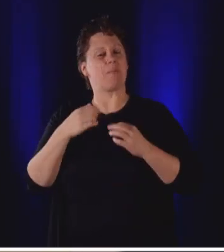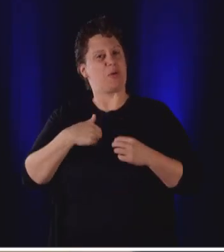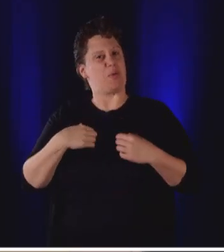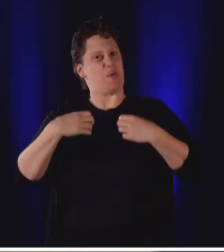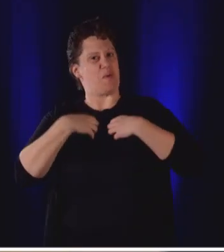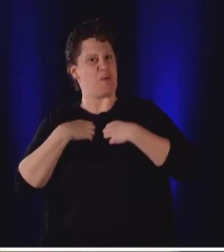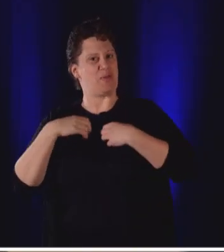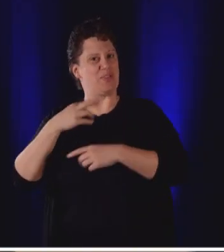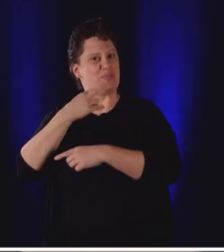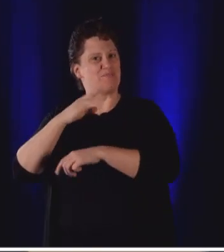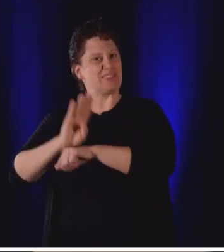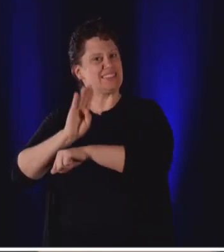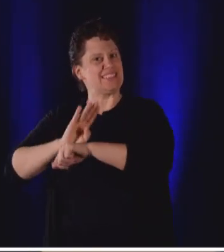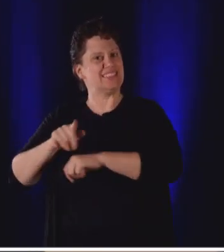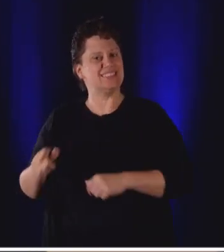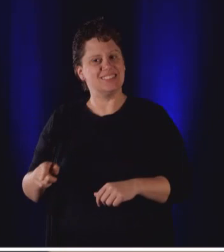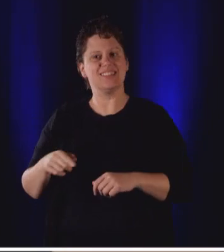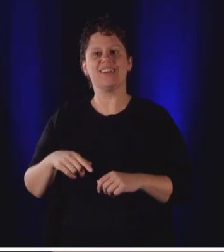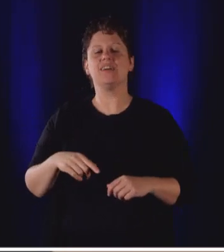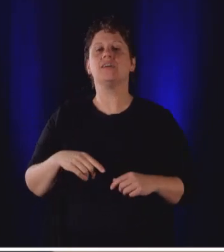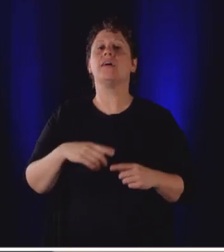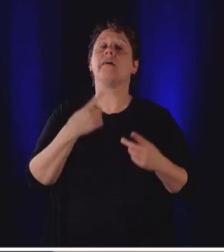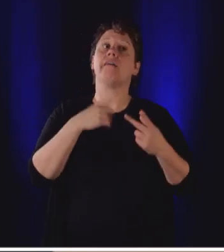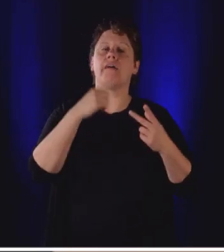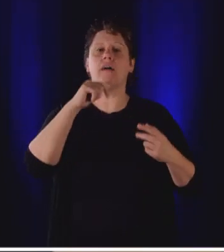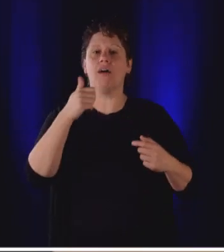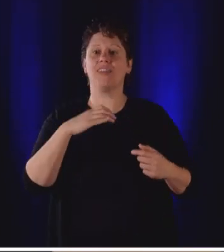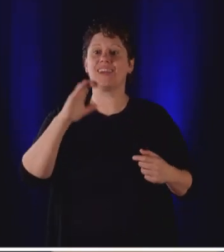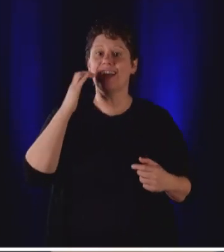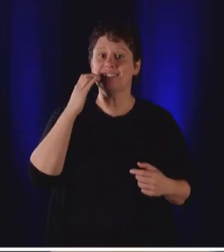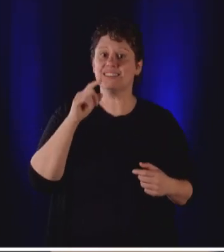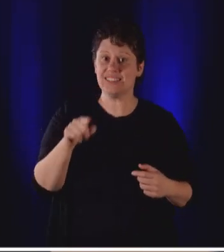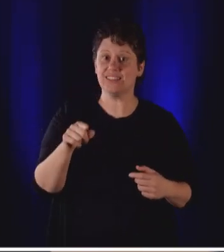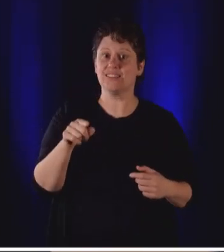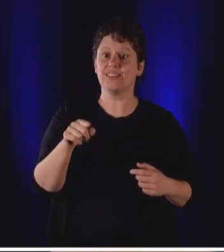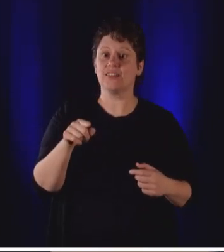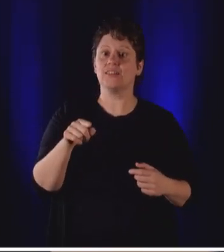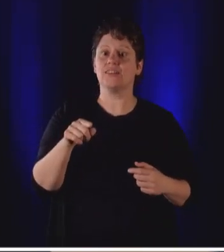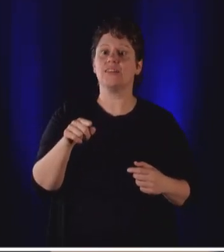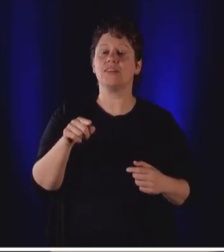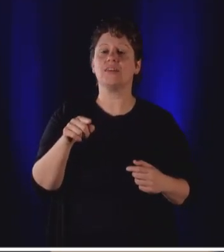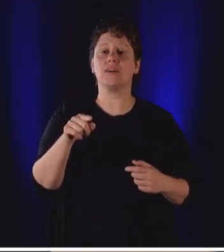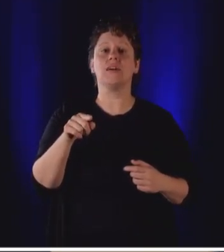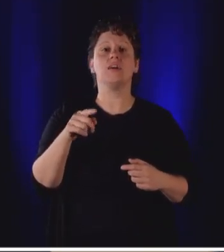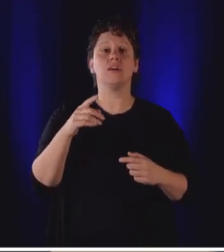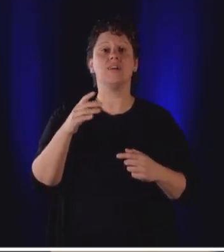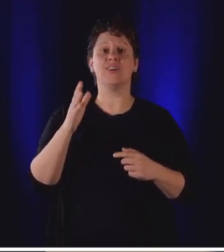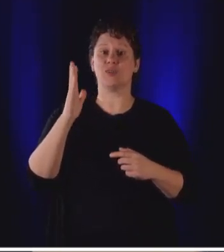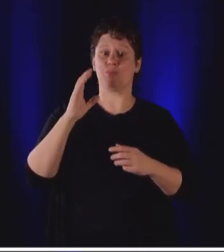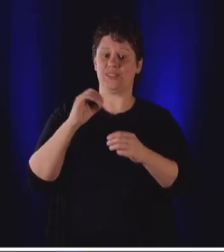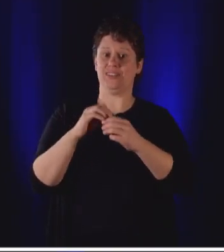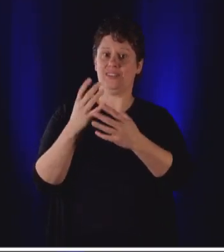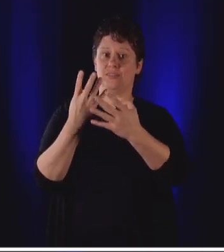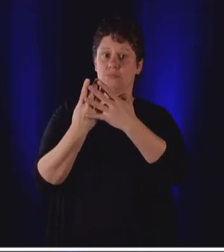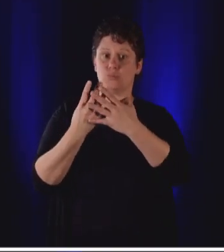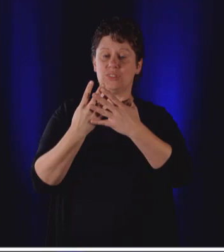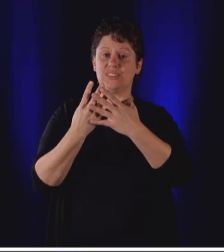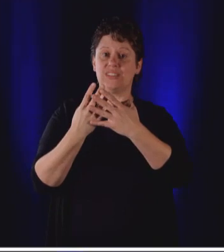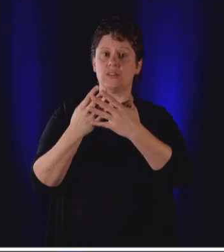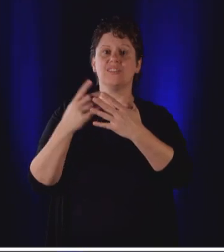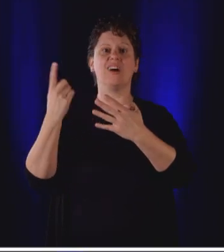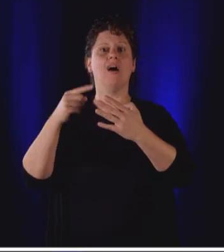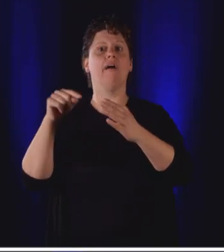by an informant, and they also knew that my nephew died in community gun violence.